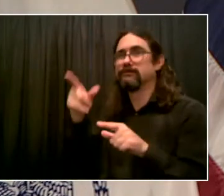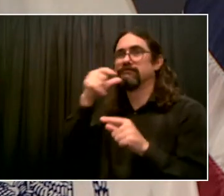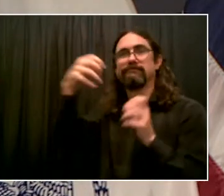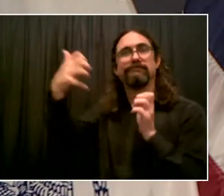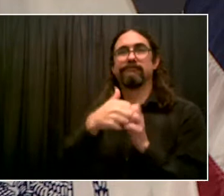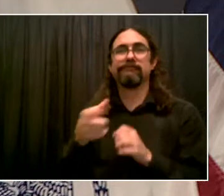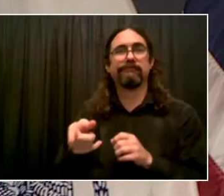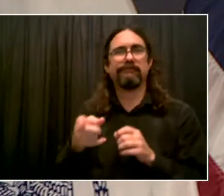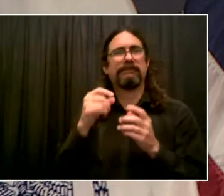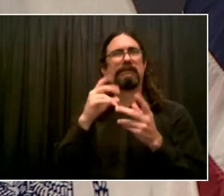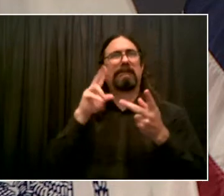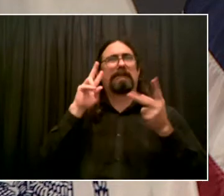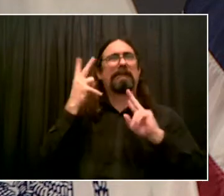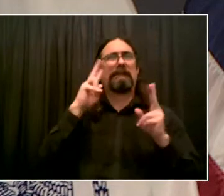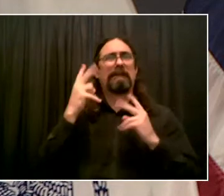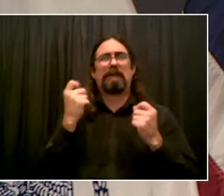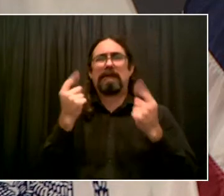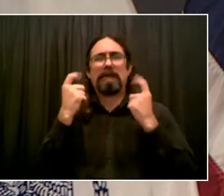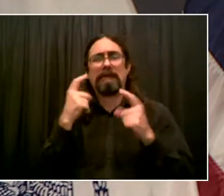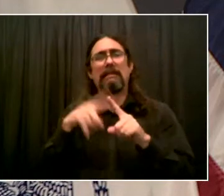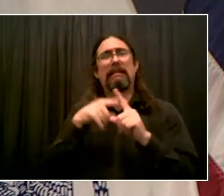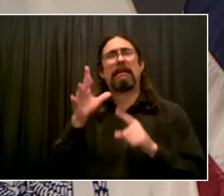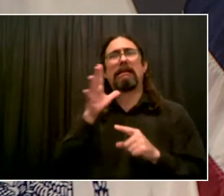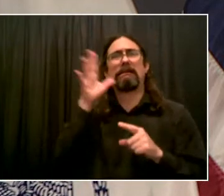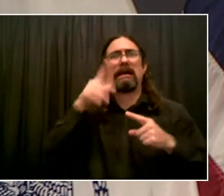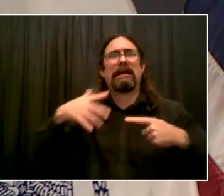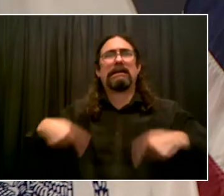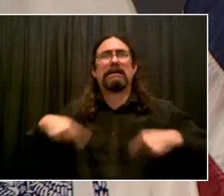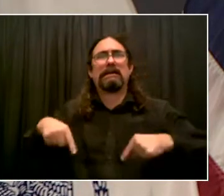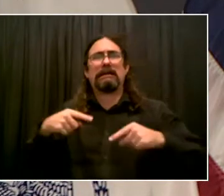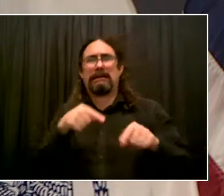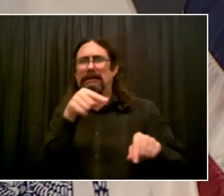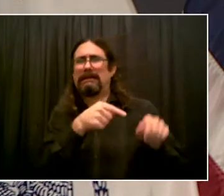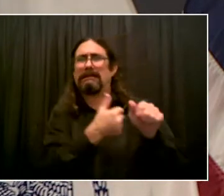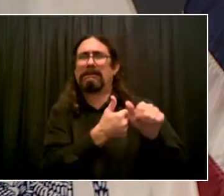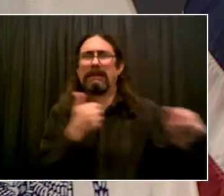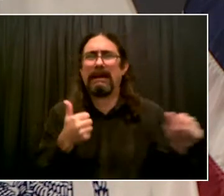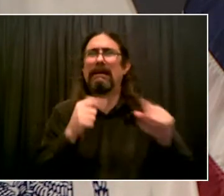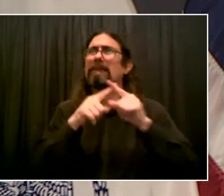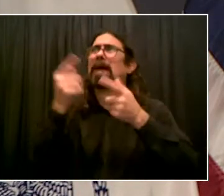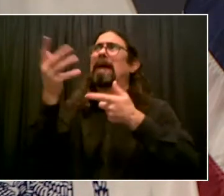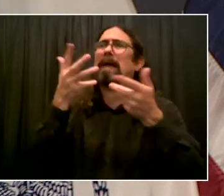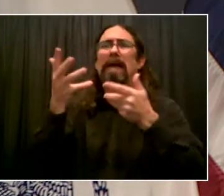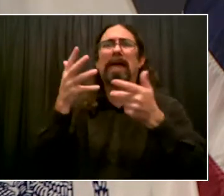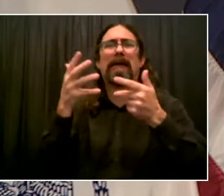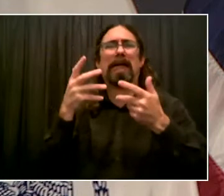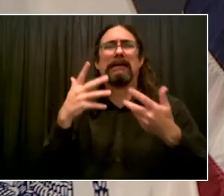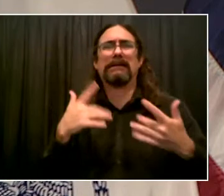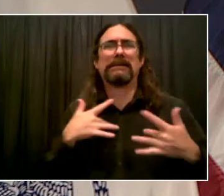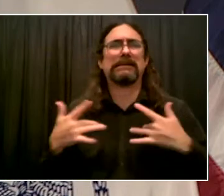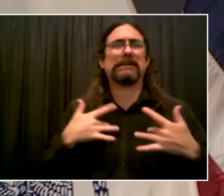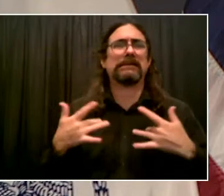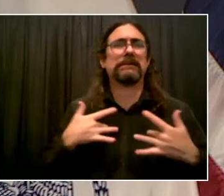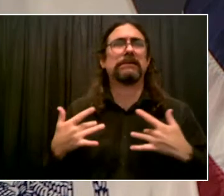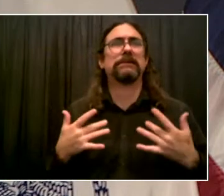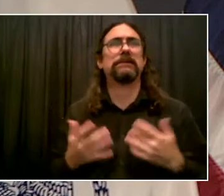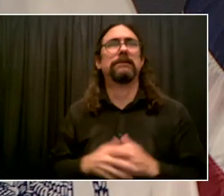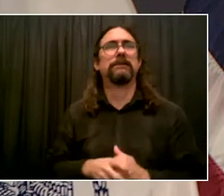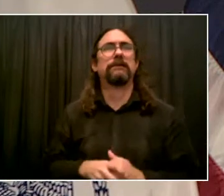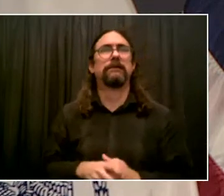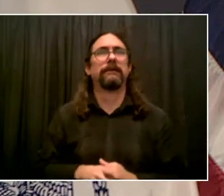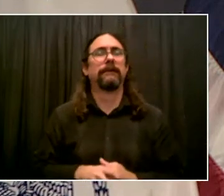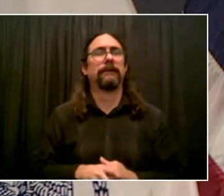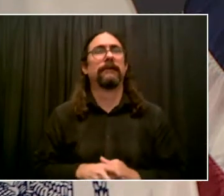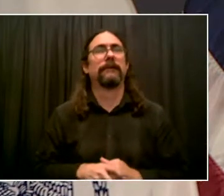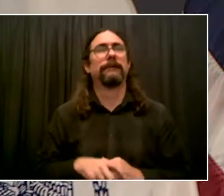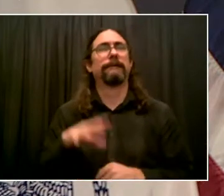and anxious that their children are going to lose another year of education. So it's great that you have a surplus of substitutes to replace